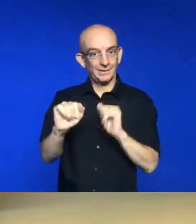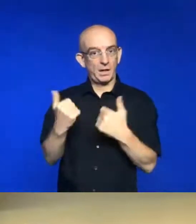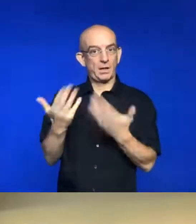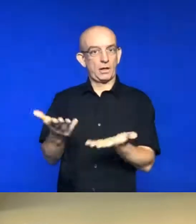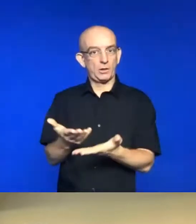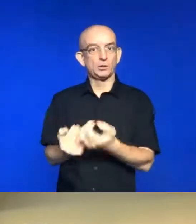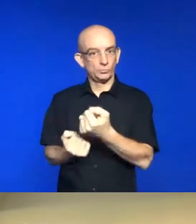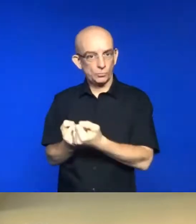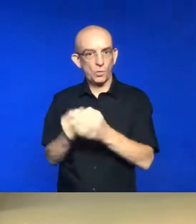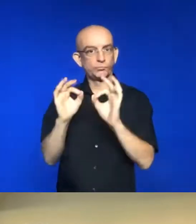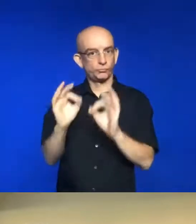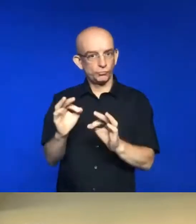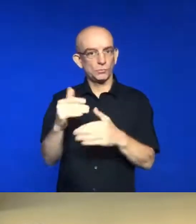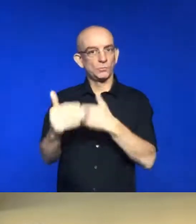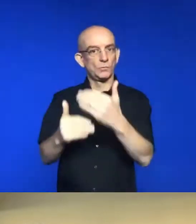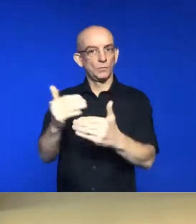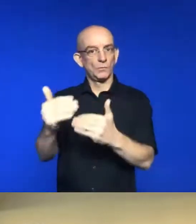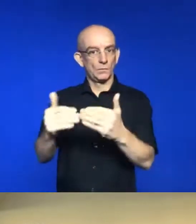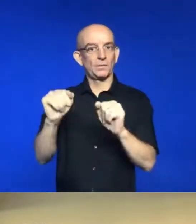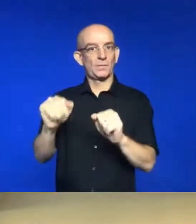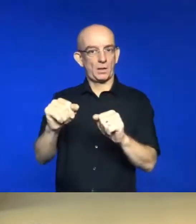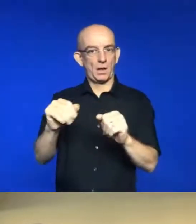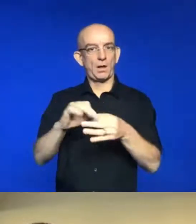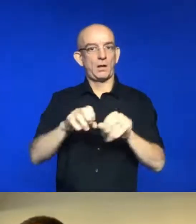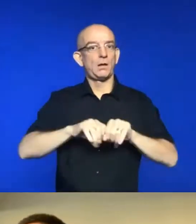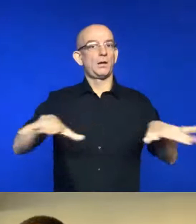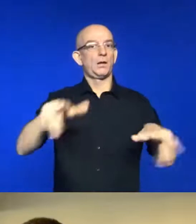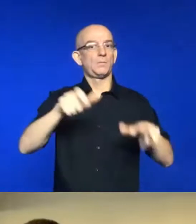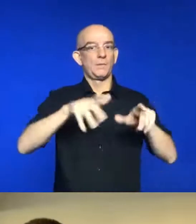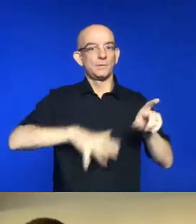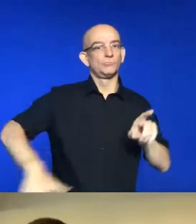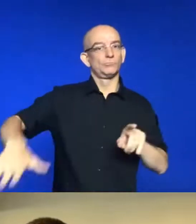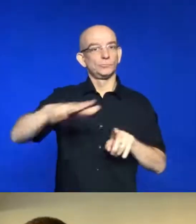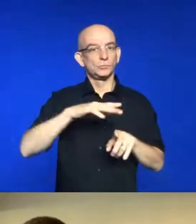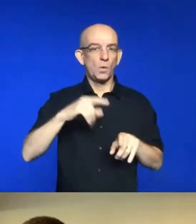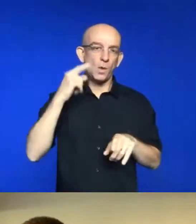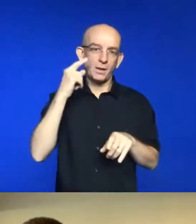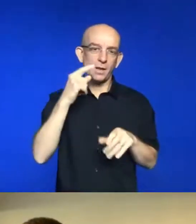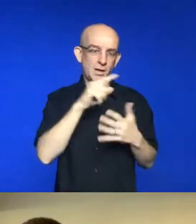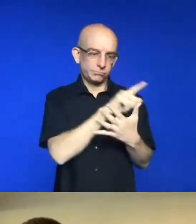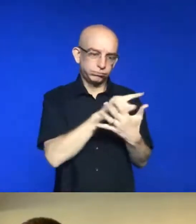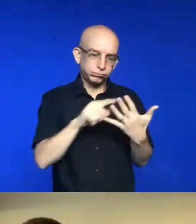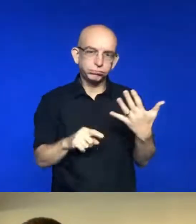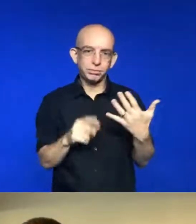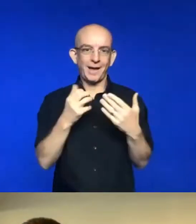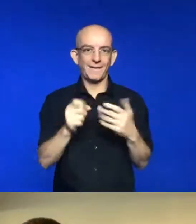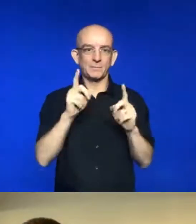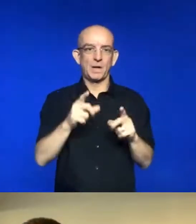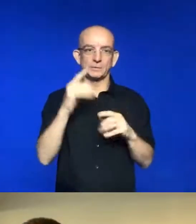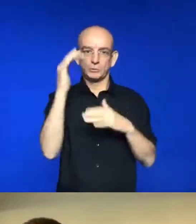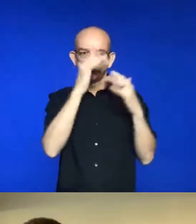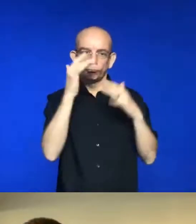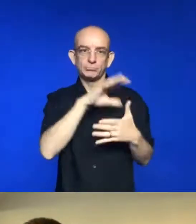I think those are elements that are really important to take into consideration. And I think a last point maybe is there